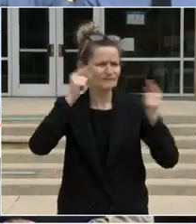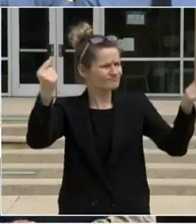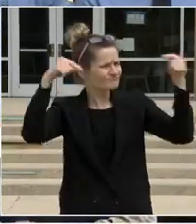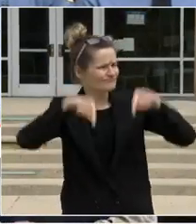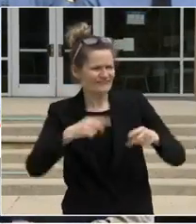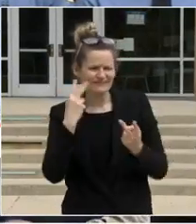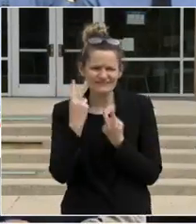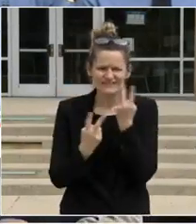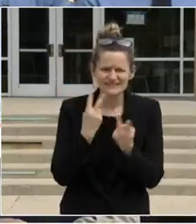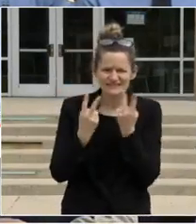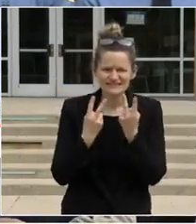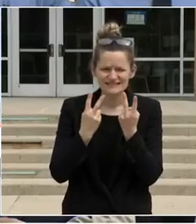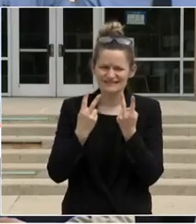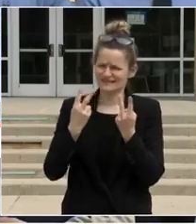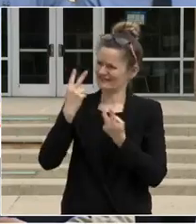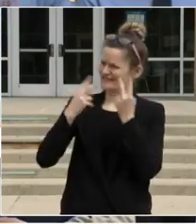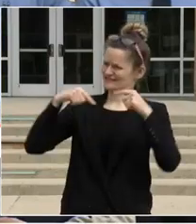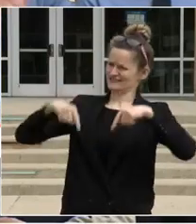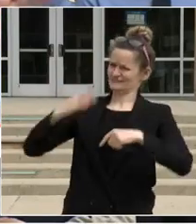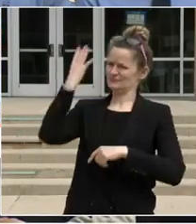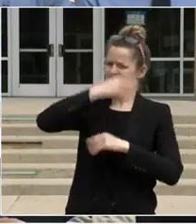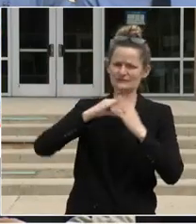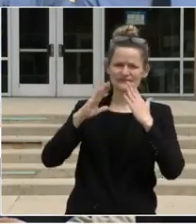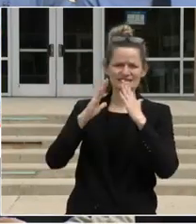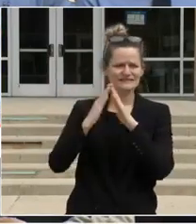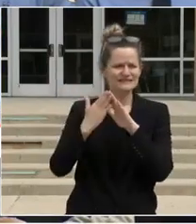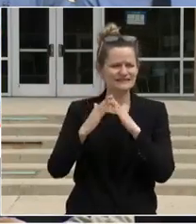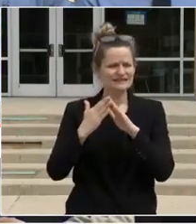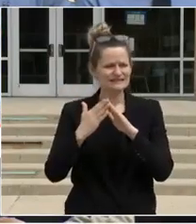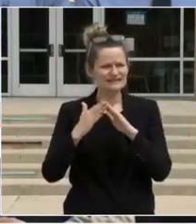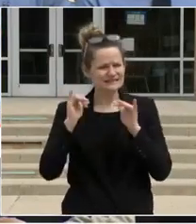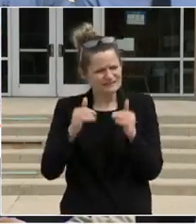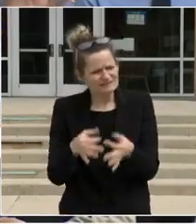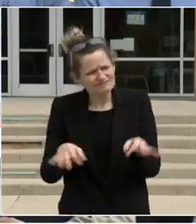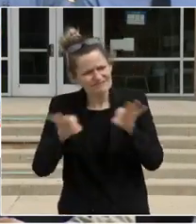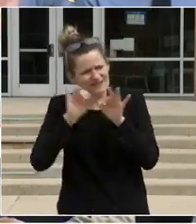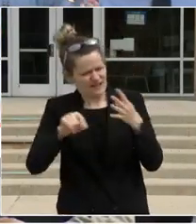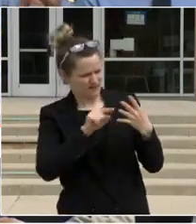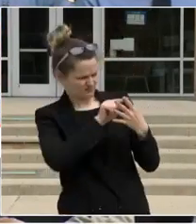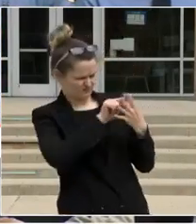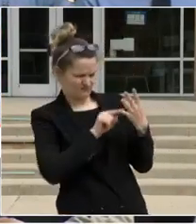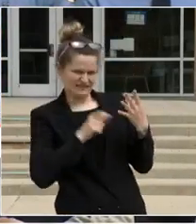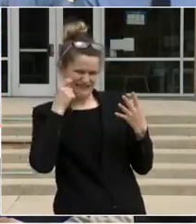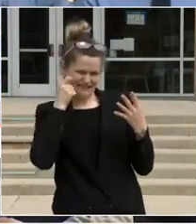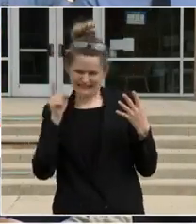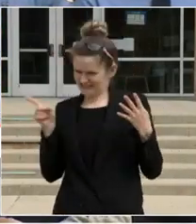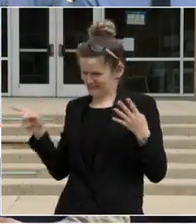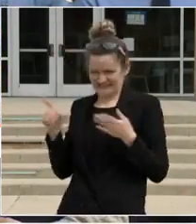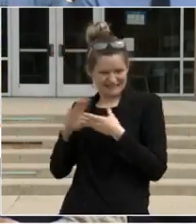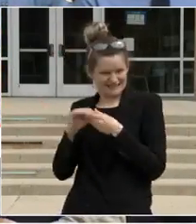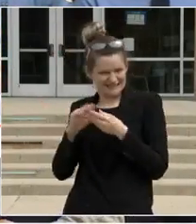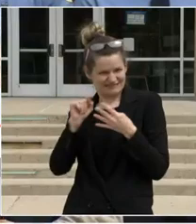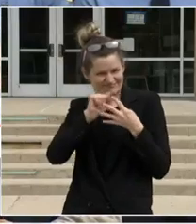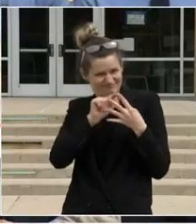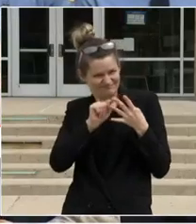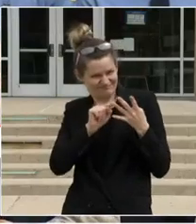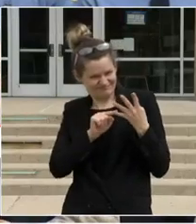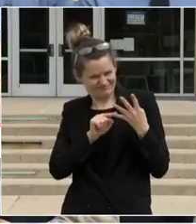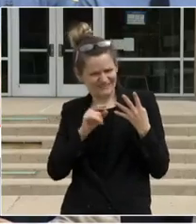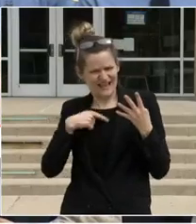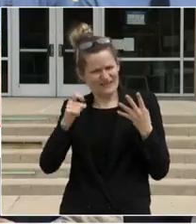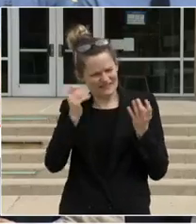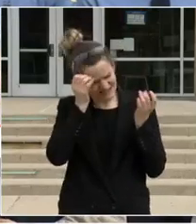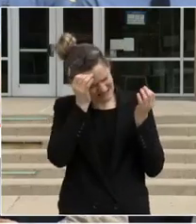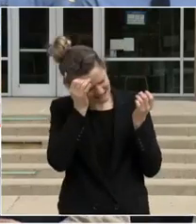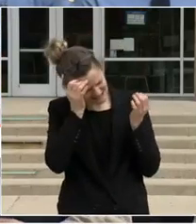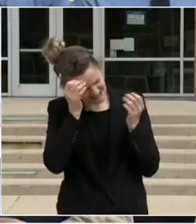beautiful city. It is important that these things here that are outlined be given serious consideration as this budget